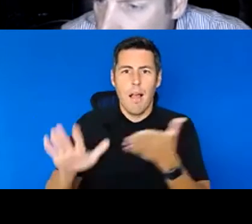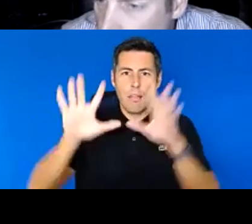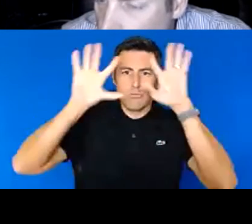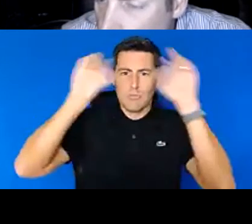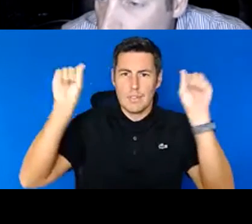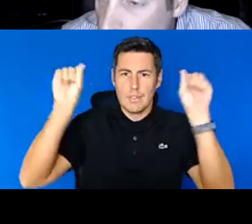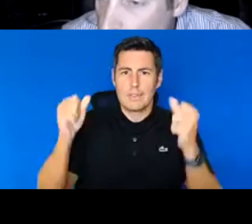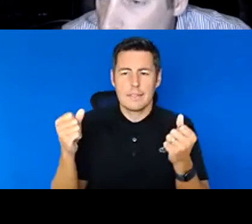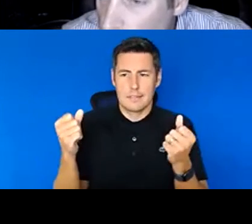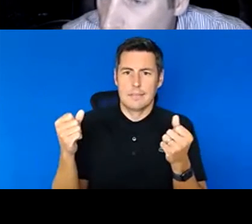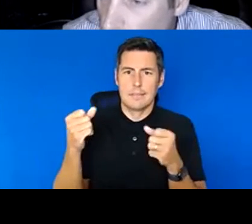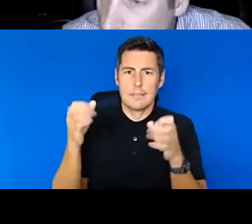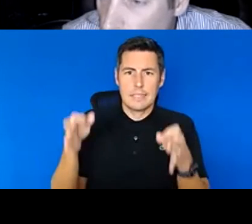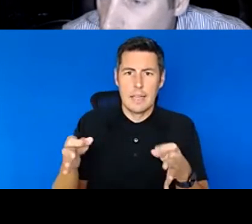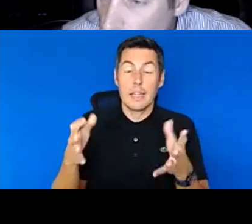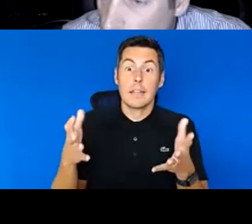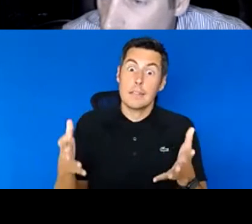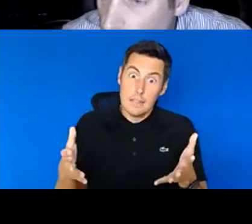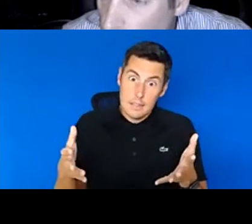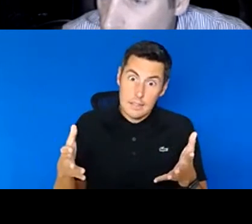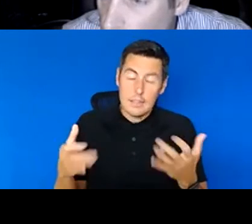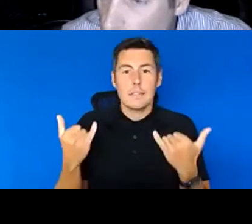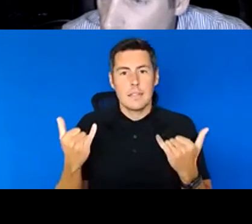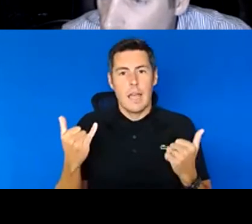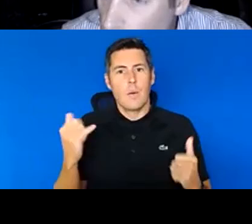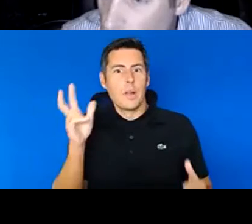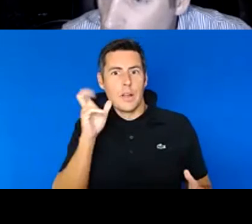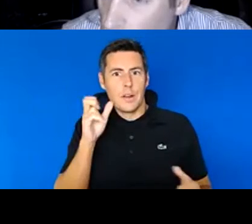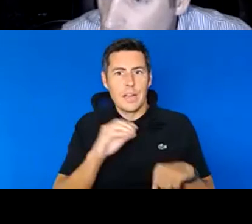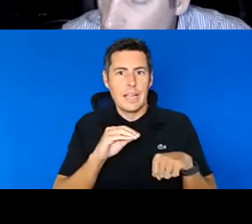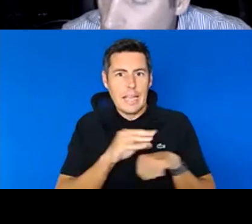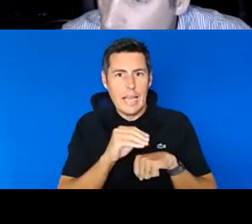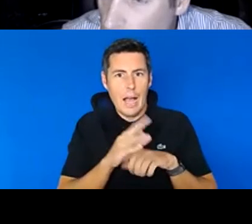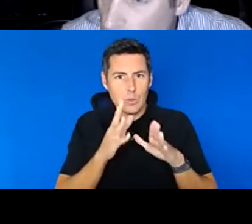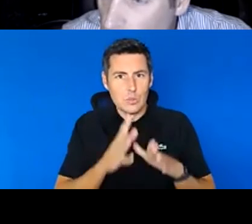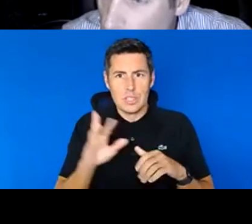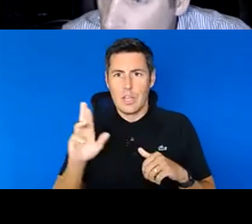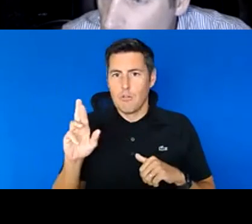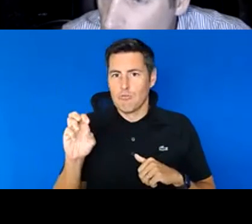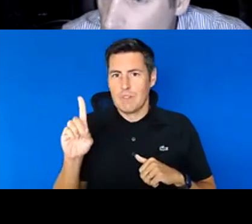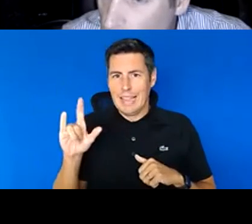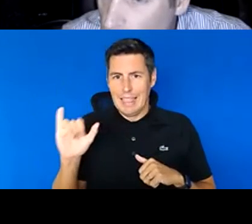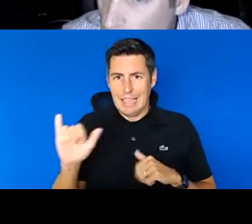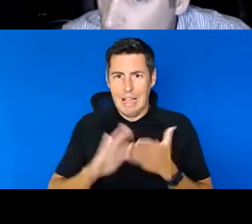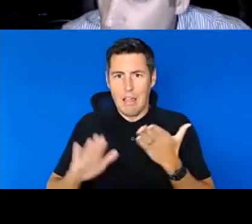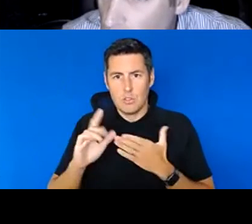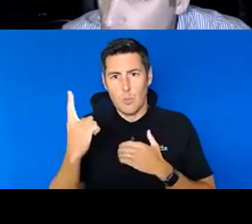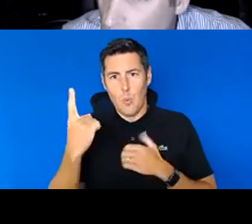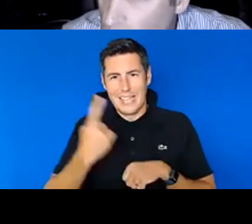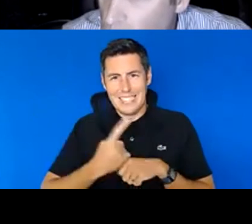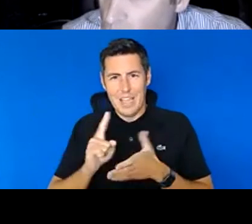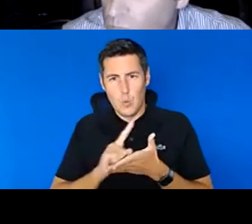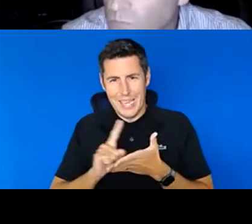And so now we're hearing that counselors at Reedley College only have to come in 1 day a week, where counselors here